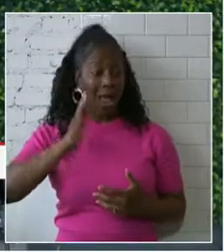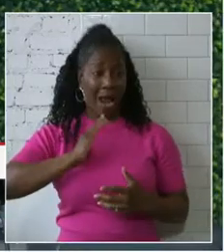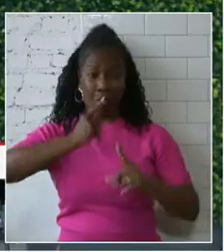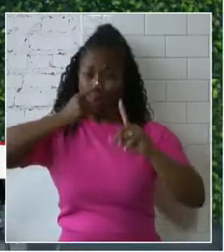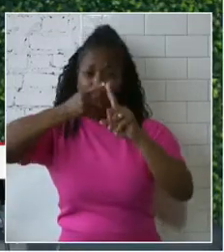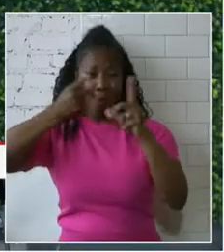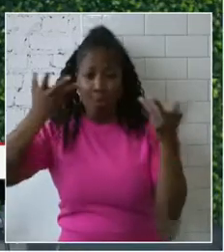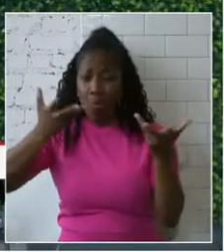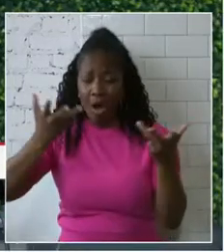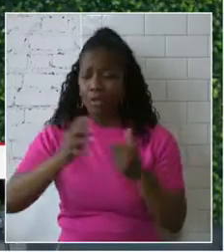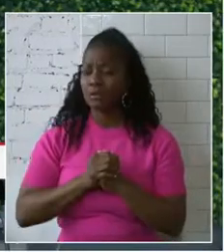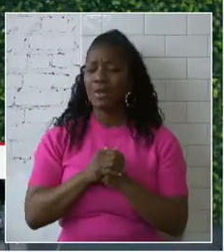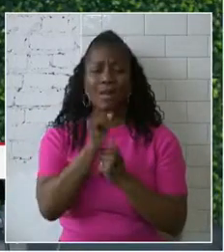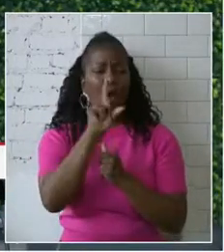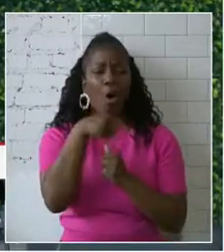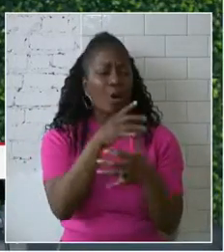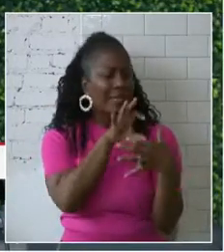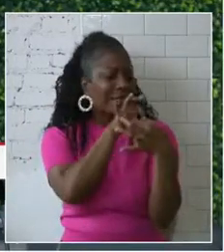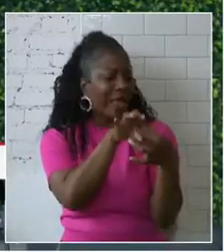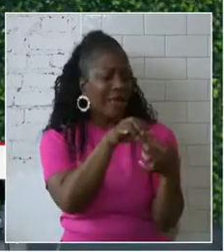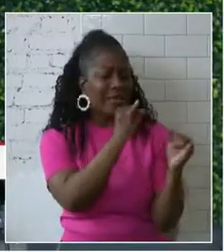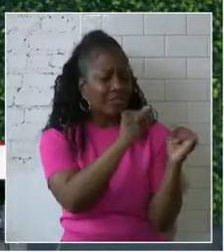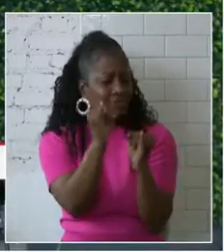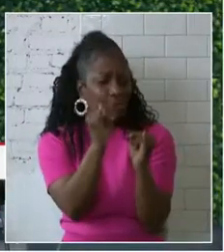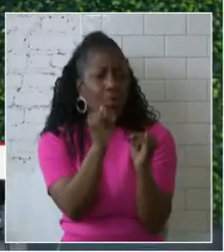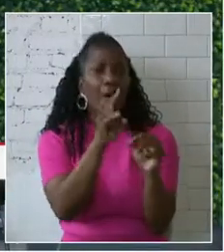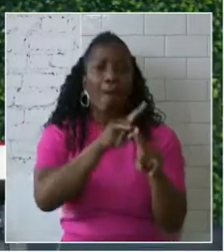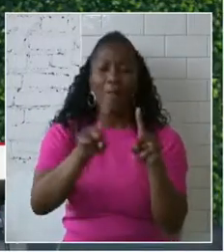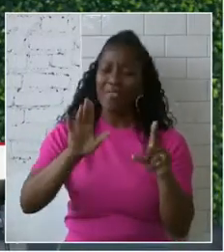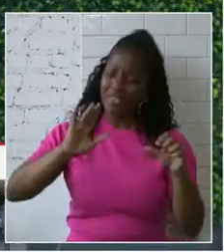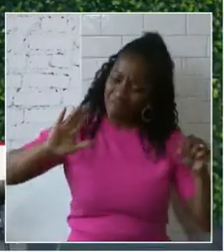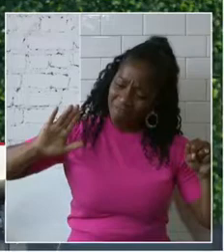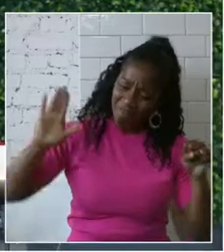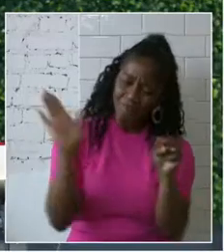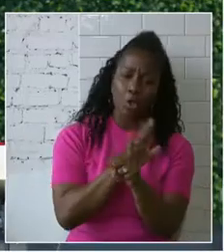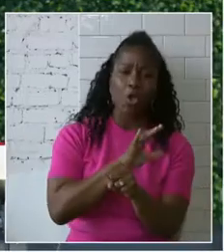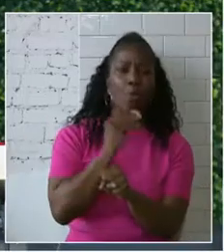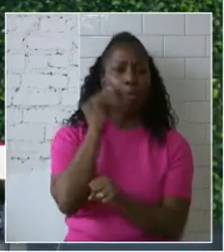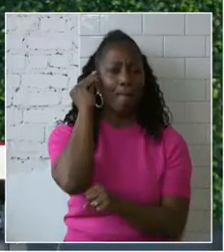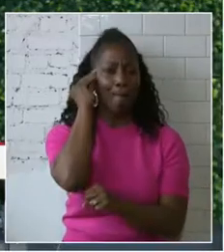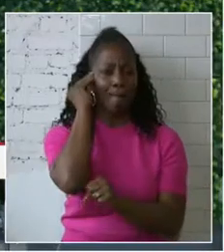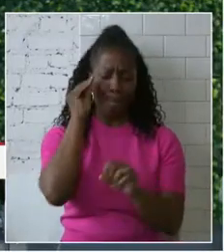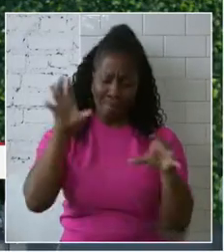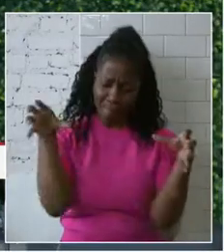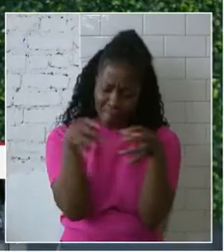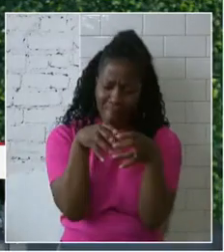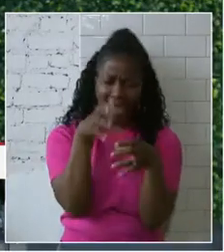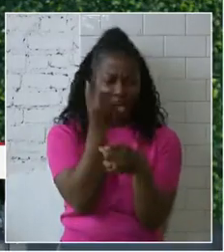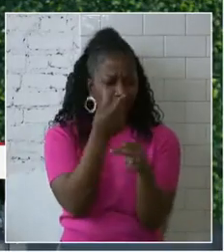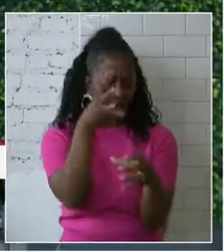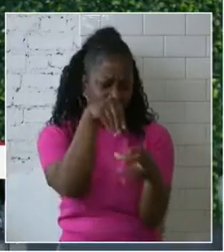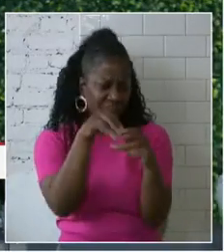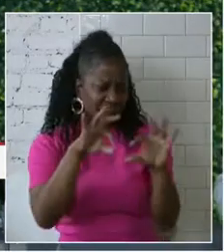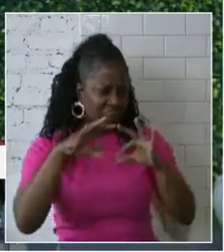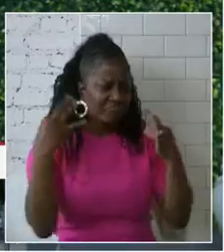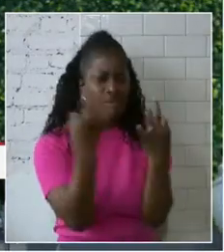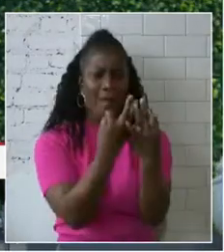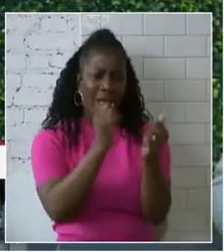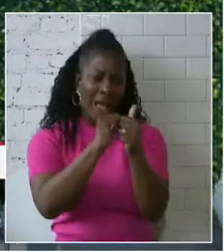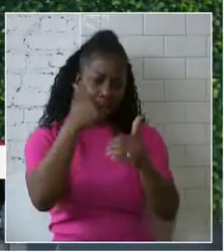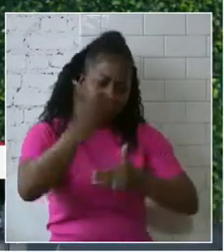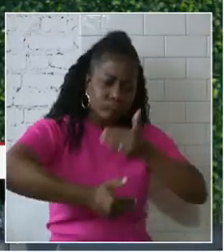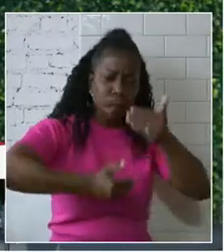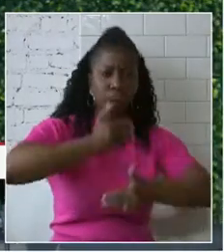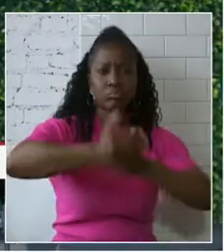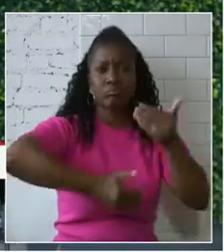not just how we connect the individual, but it's their whole household that has to move forward. And so with the progressive